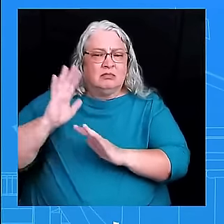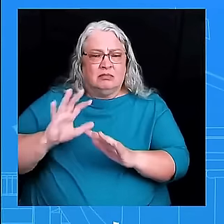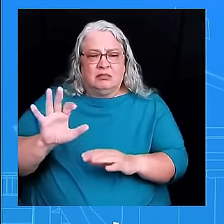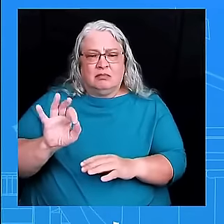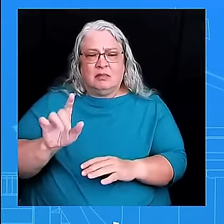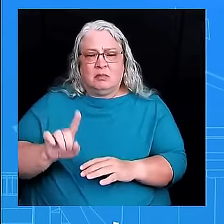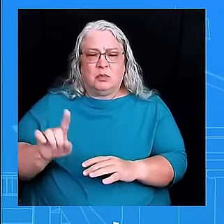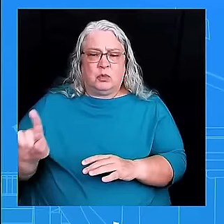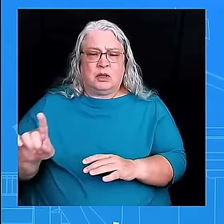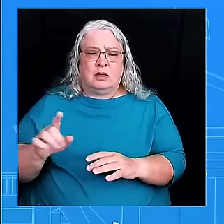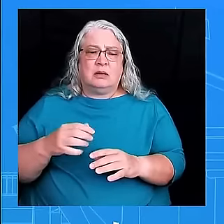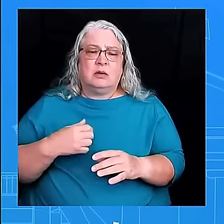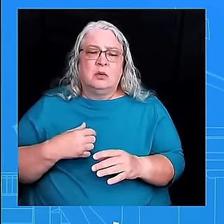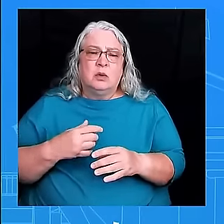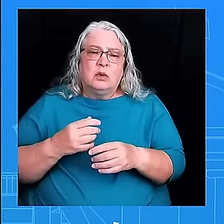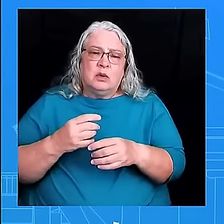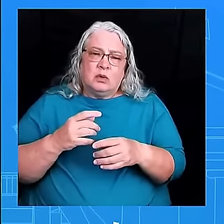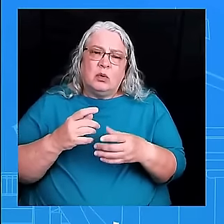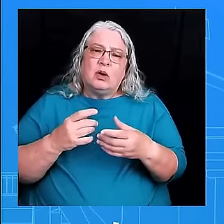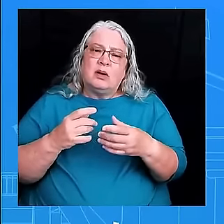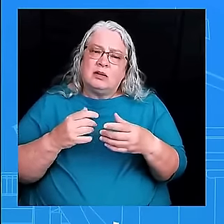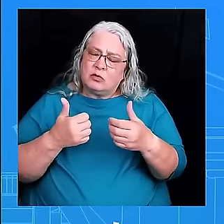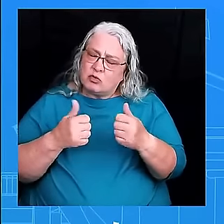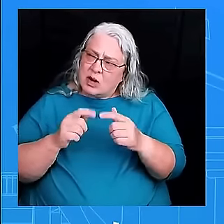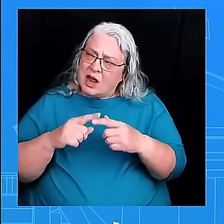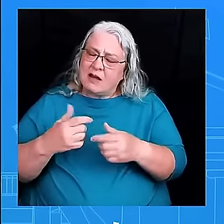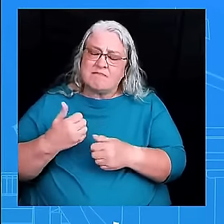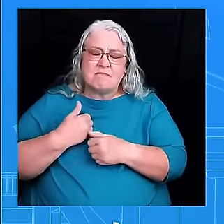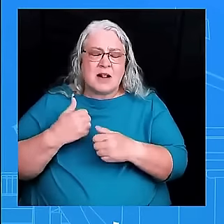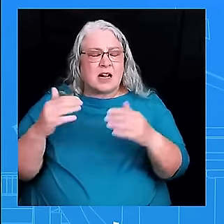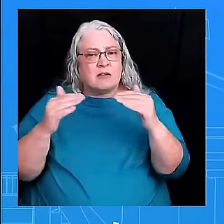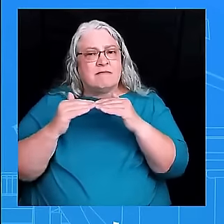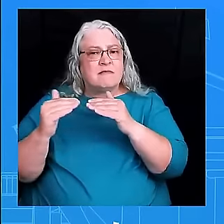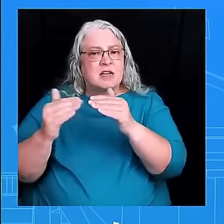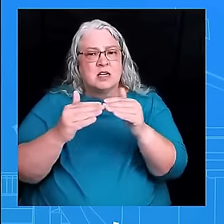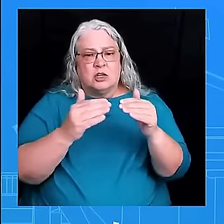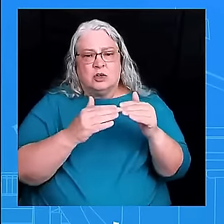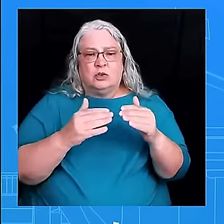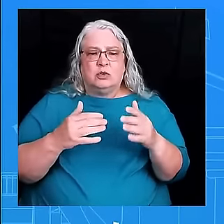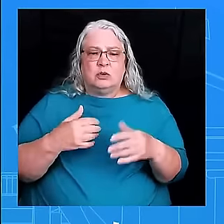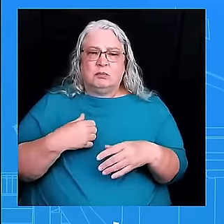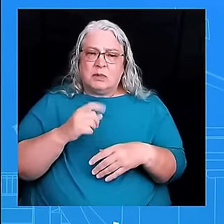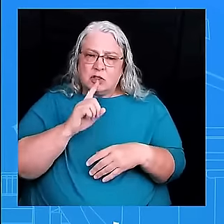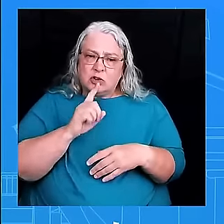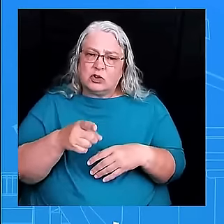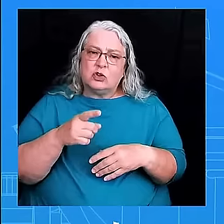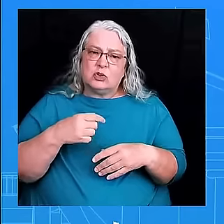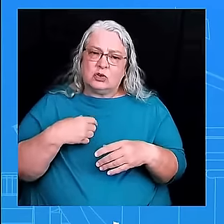victims, survivors, families, and those accused of crimes. And so that